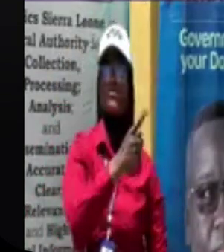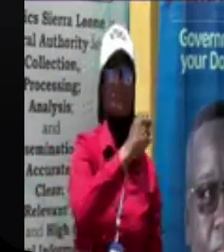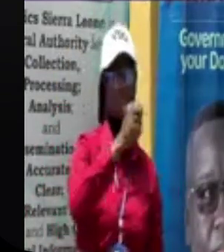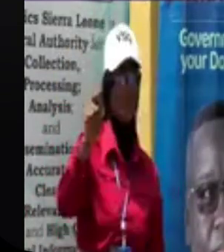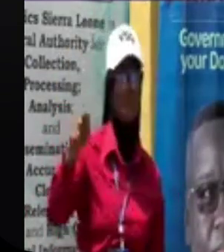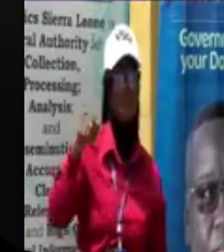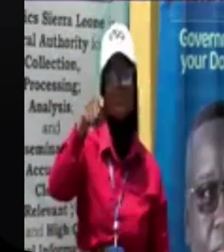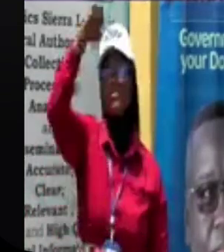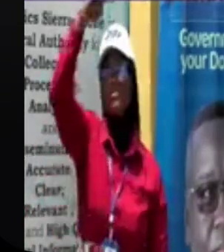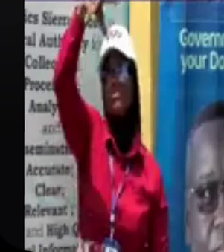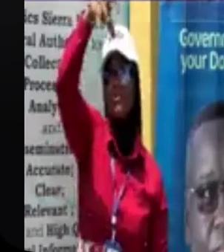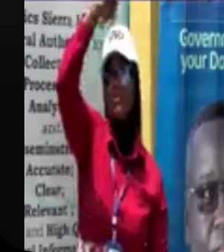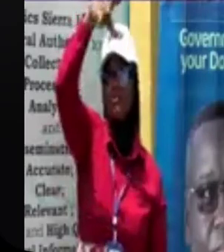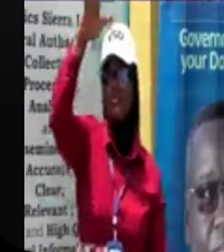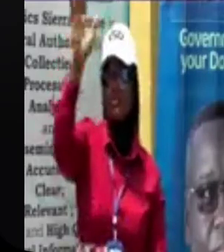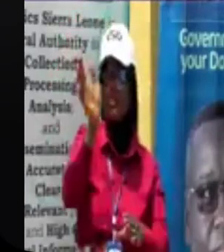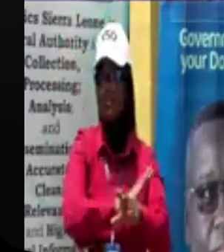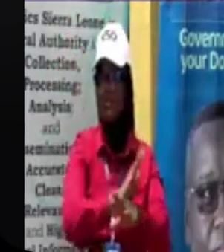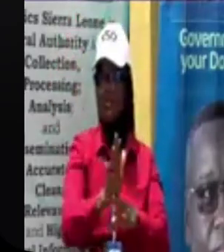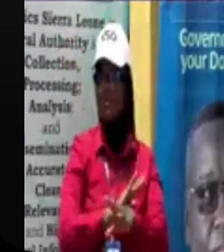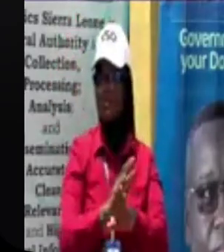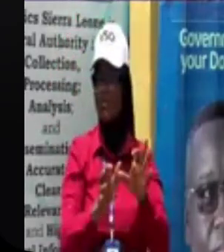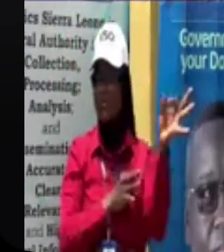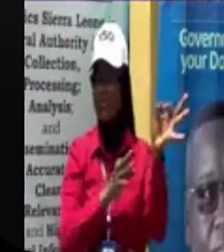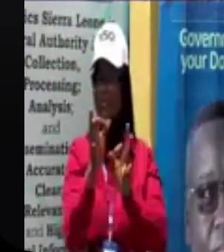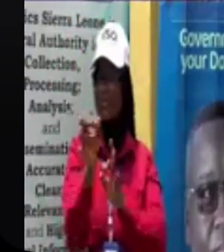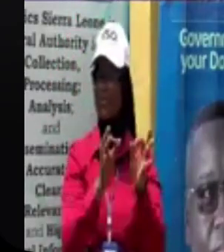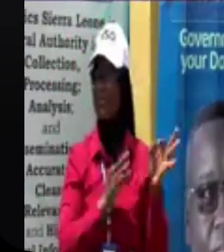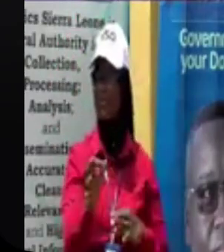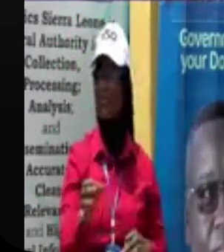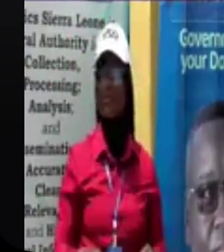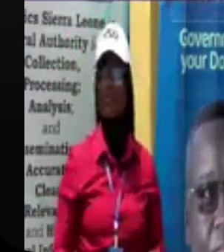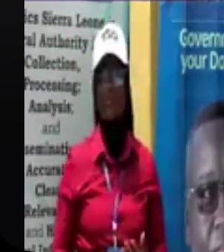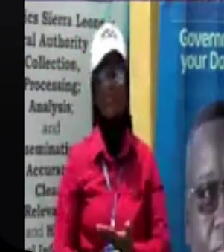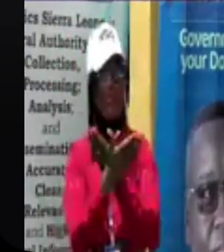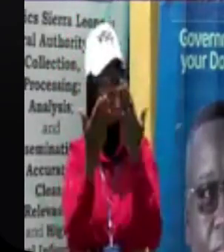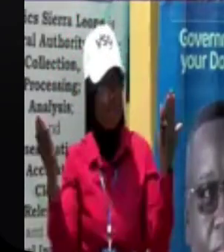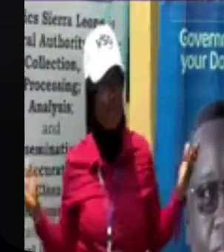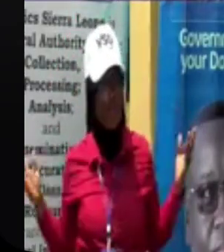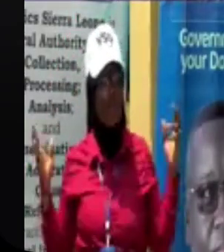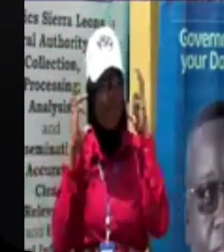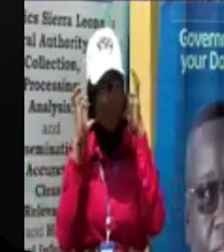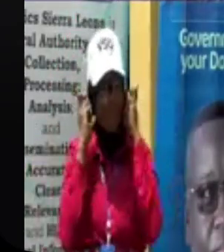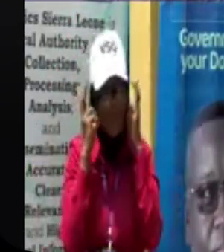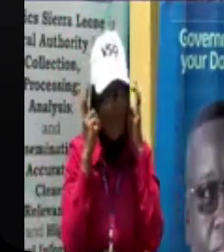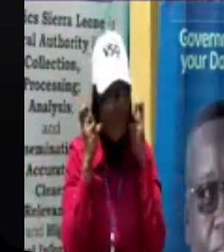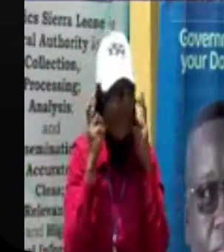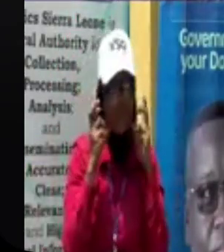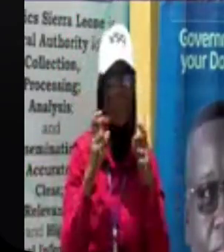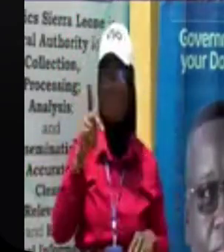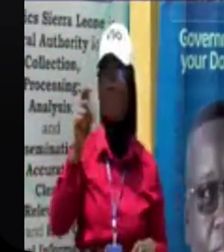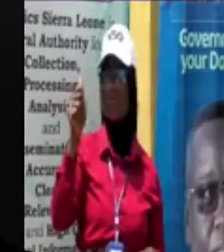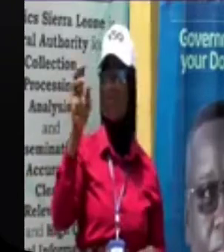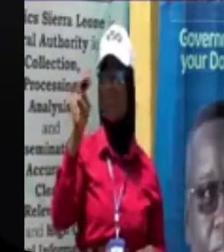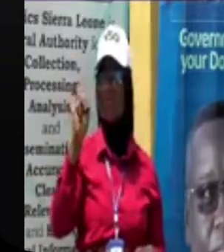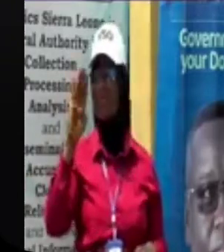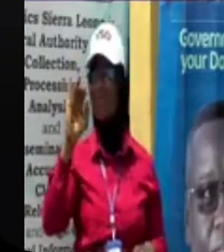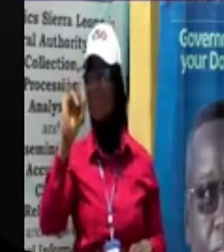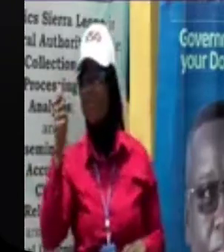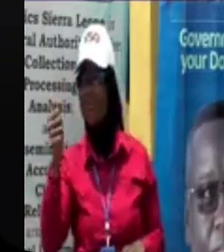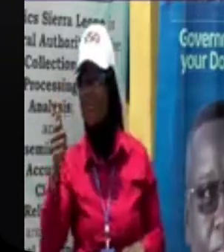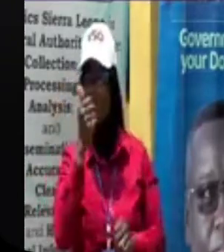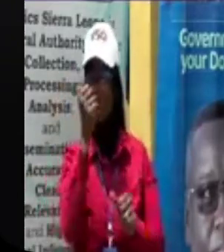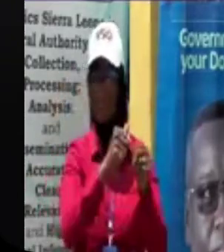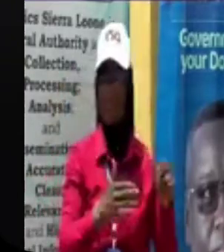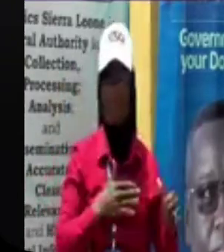the lights business I don't explain everything really waiting for explain. When I don't hear them, the main thing when I be at Kambia, we all they go look now. We go